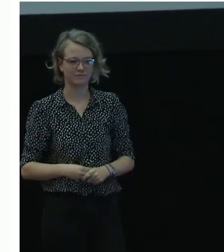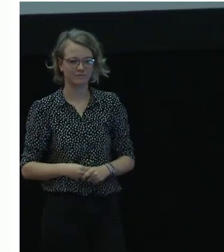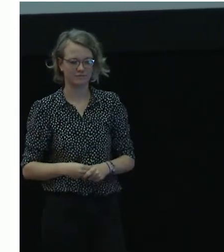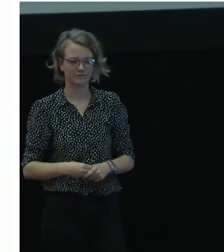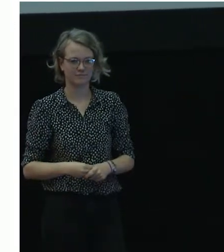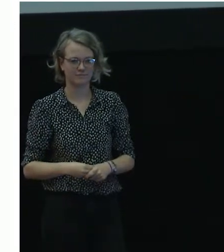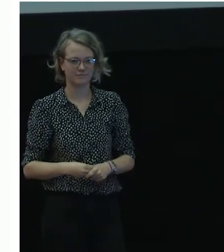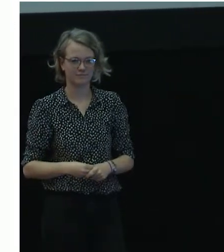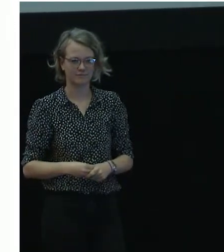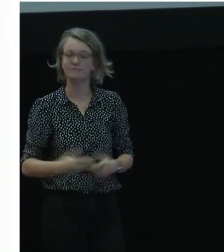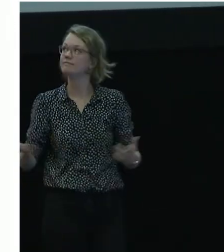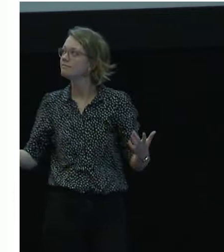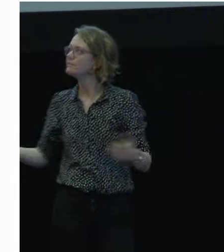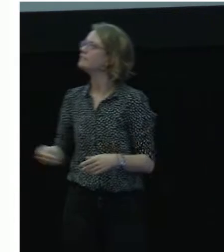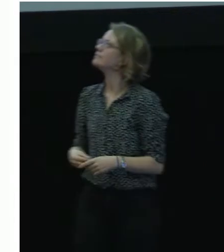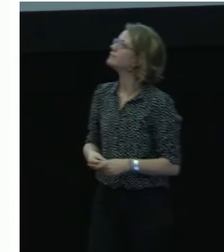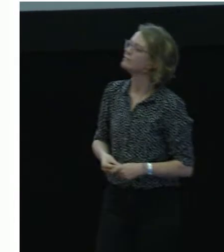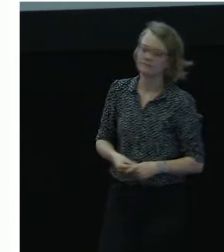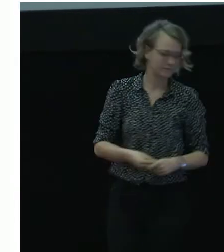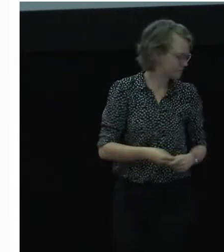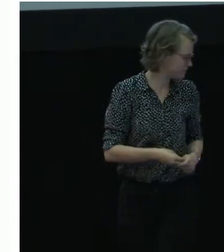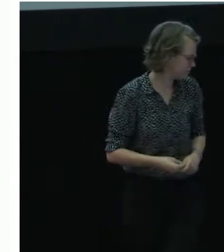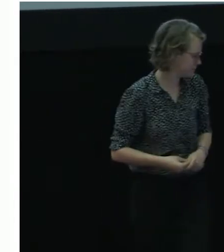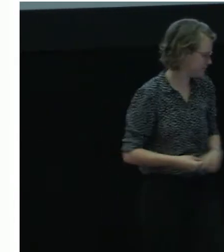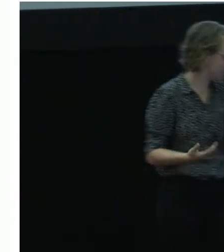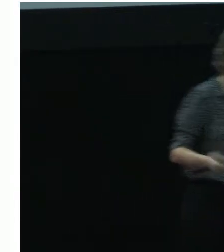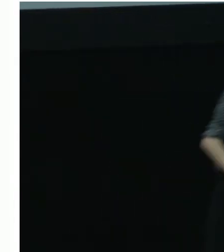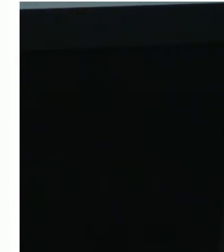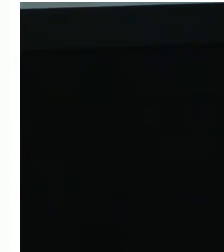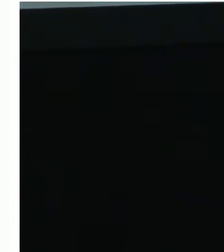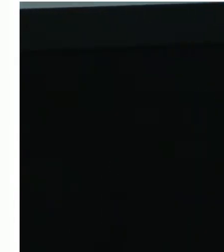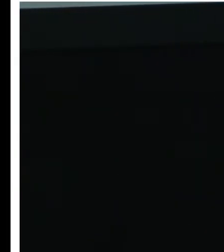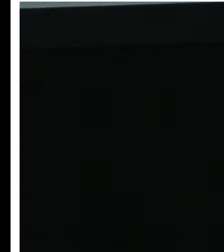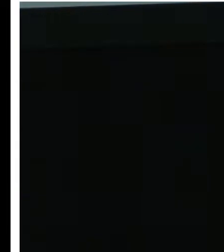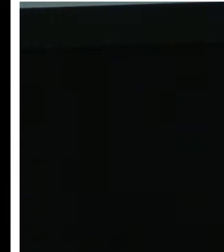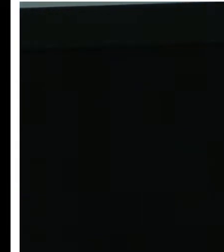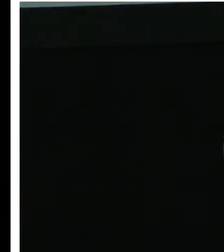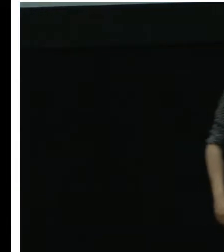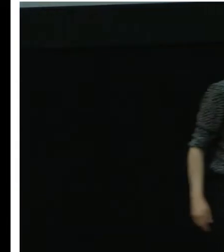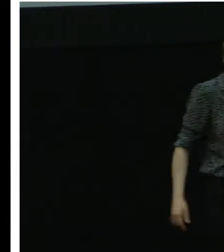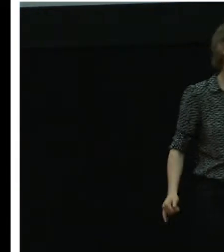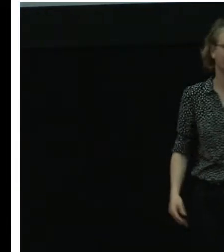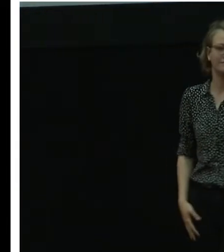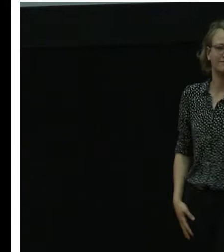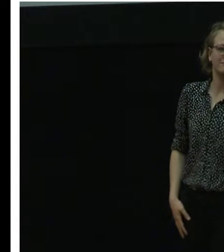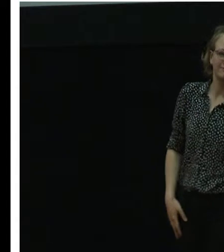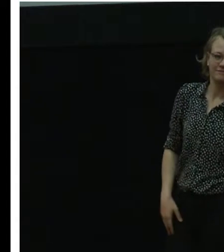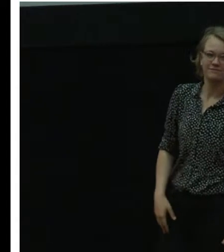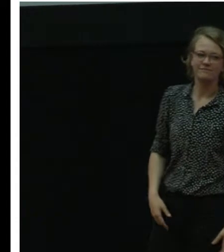that doesn't have a written form of their first language. So that is hard sometimes.